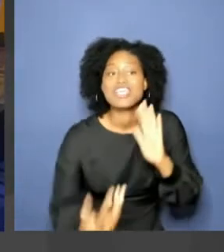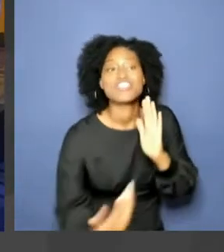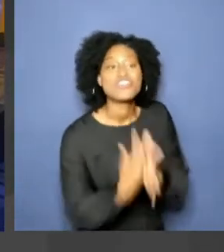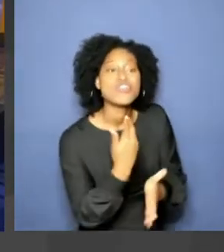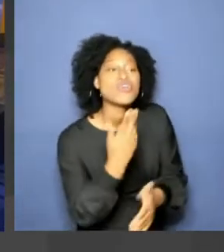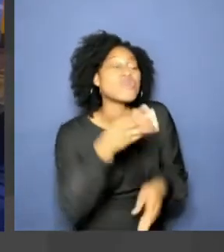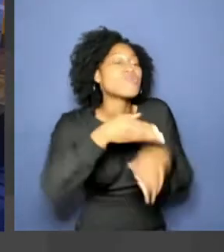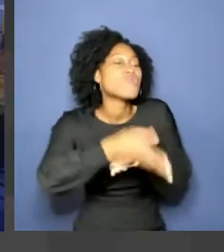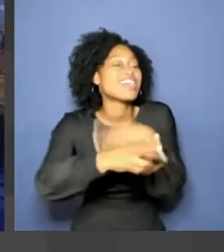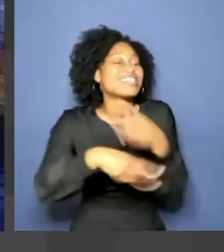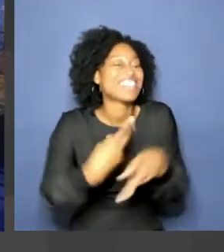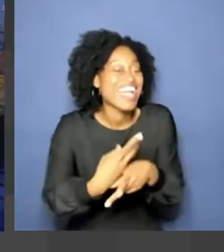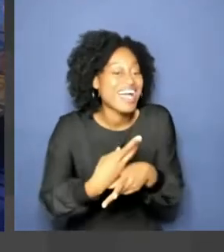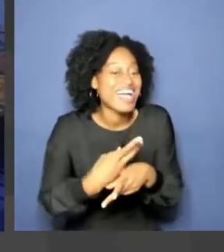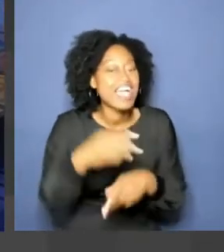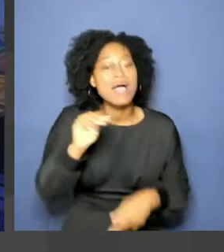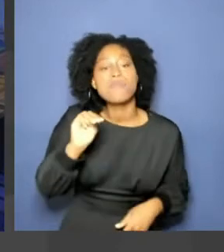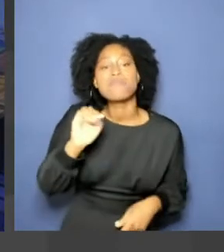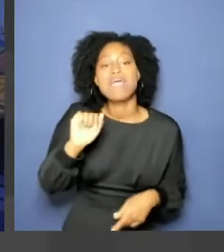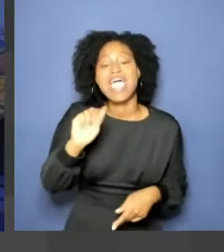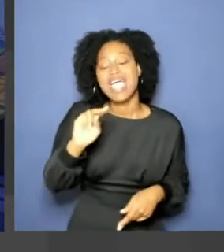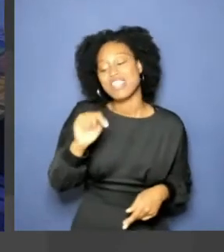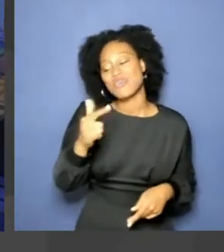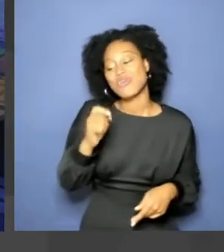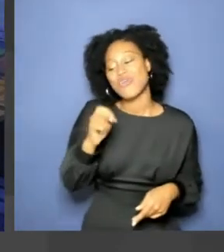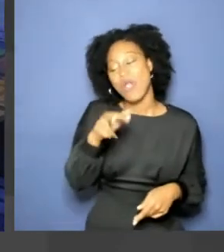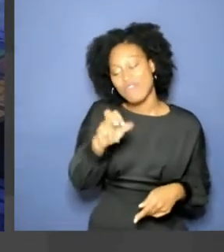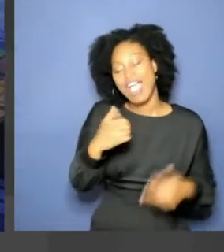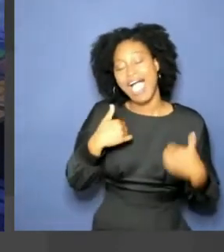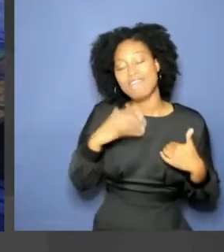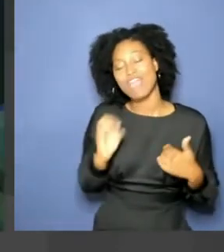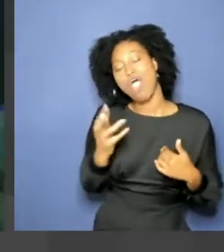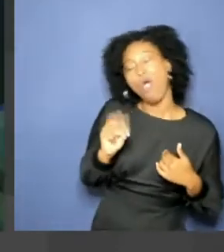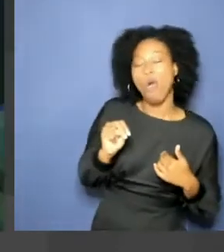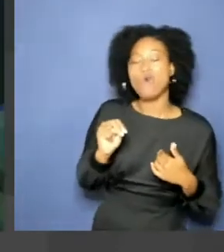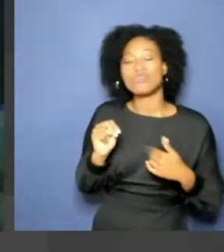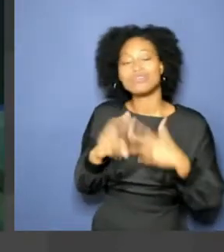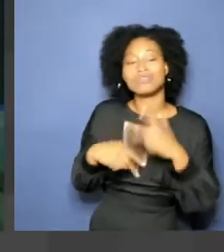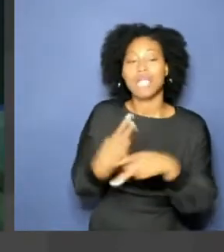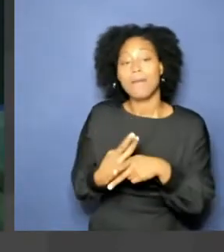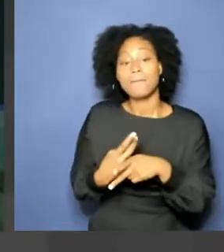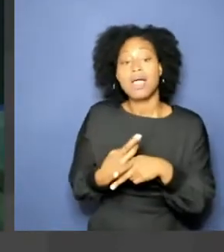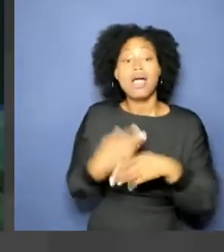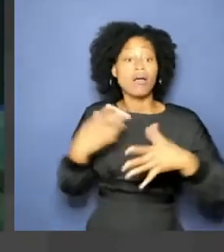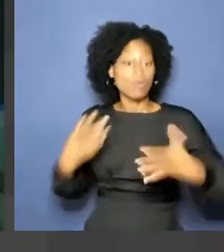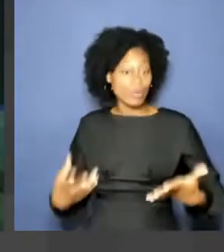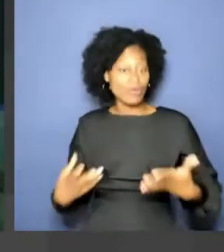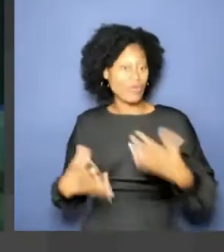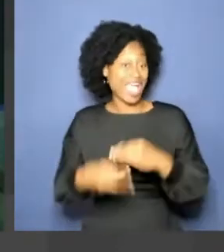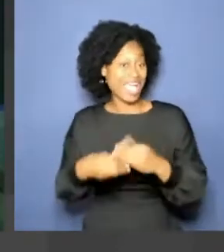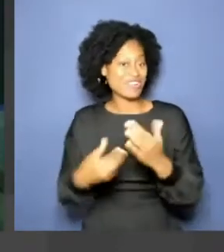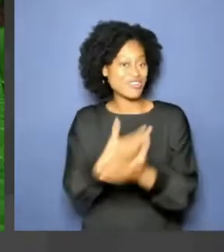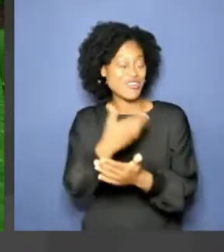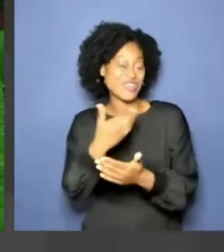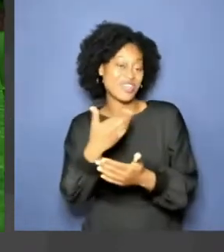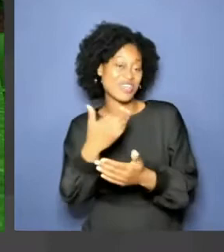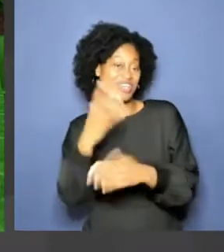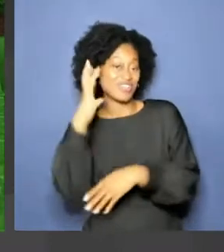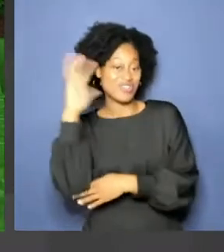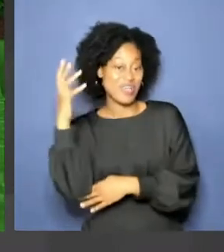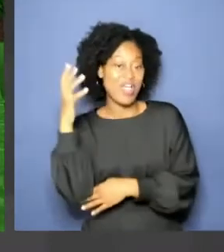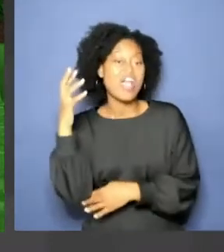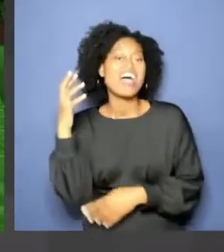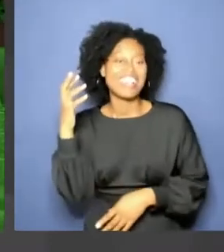Yes, the mangroves do come with a new wood type. And like always when we add a new tree, we are so happy, like we get so